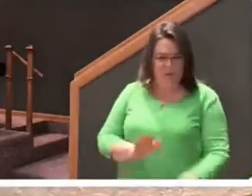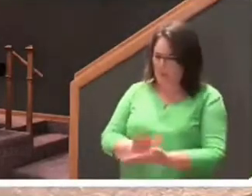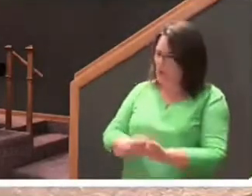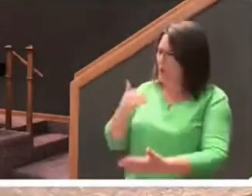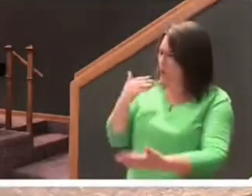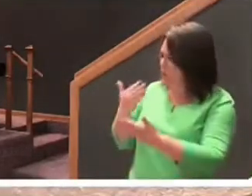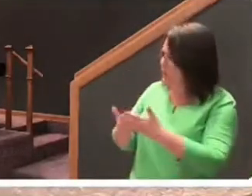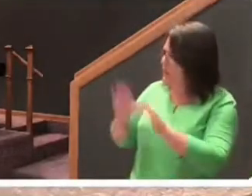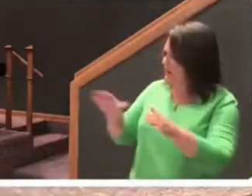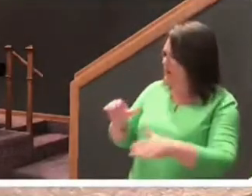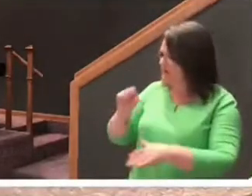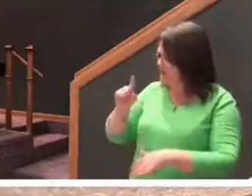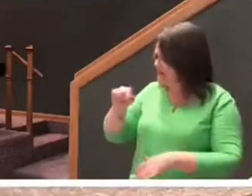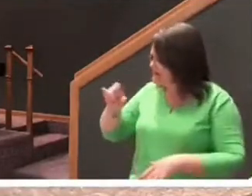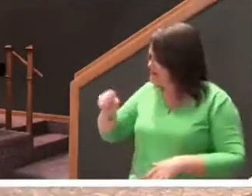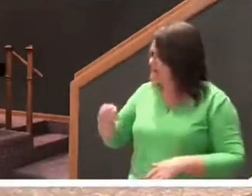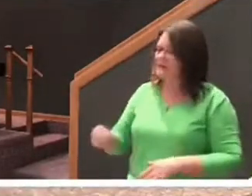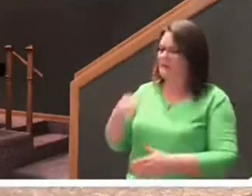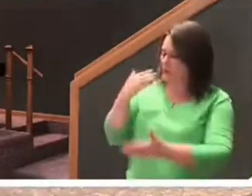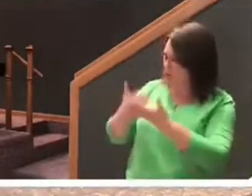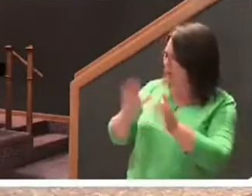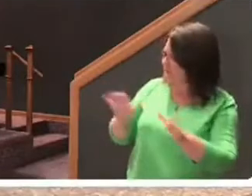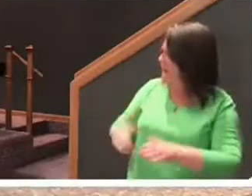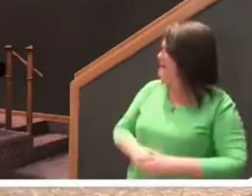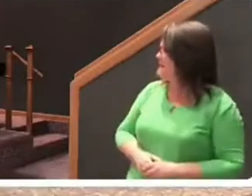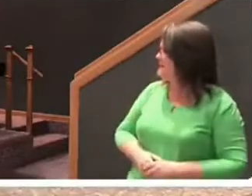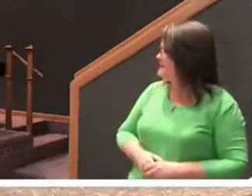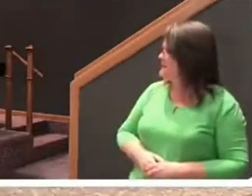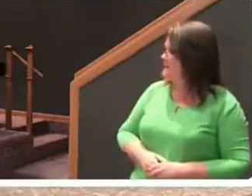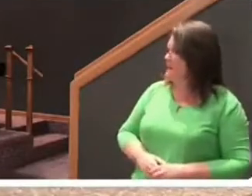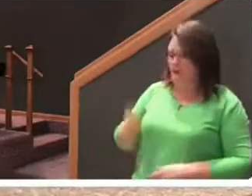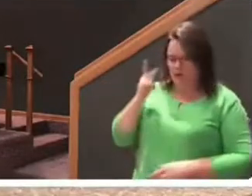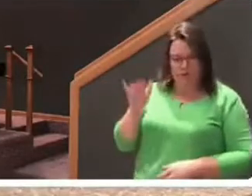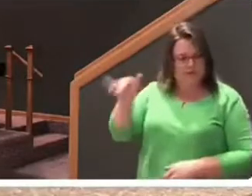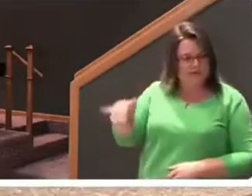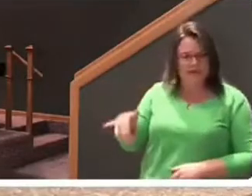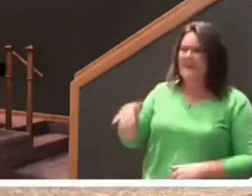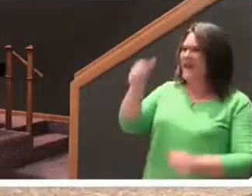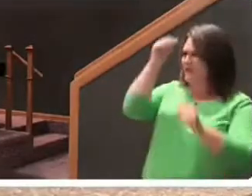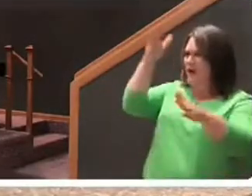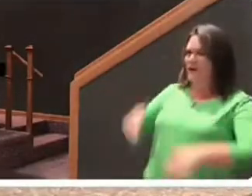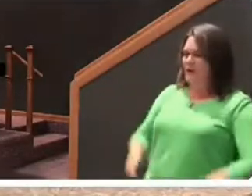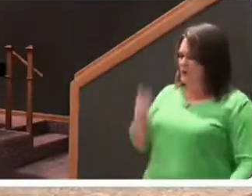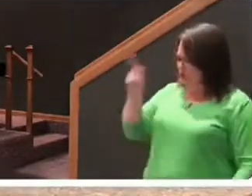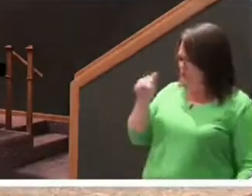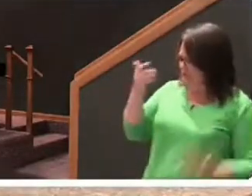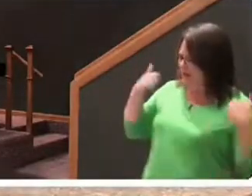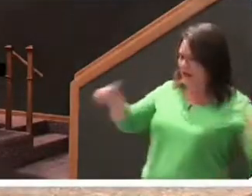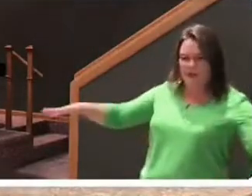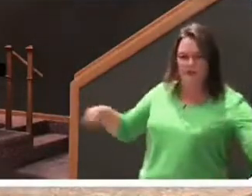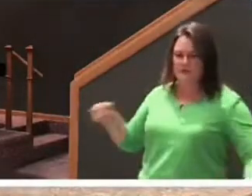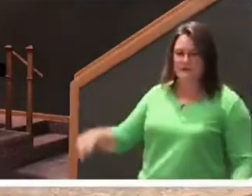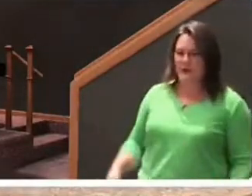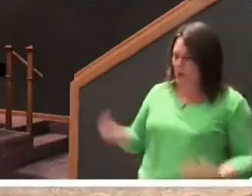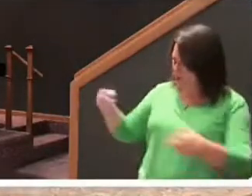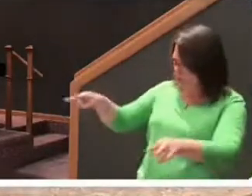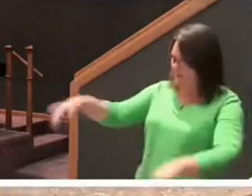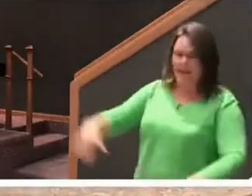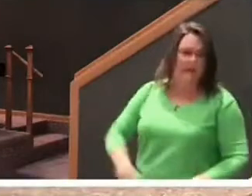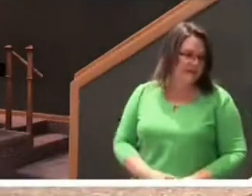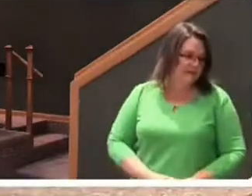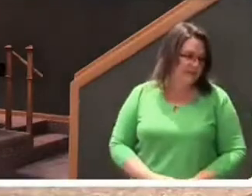Well done, Stephen. Well done. Did you see that, Father? Did you see that, angels? Look at